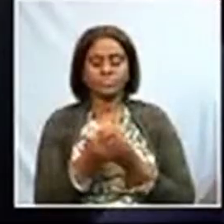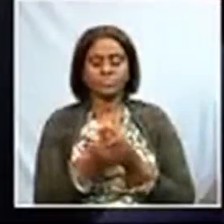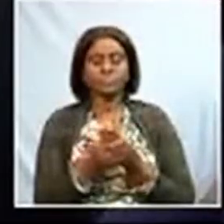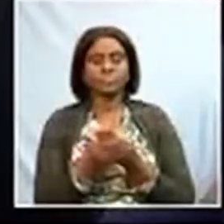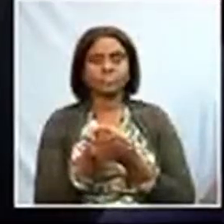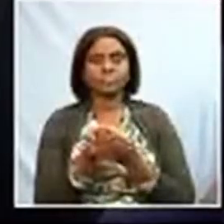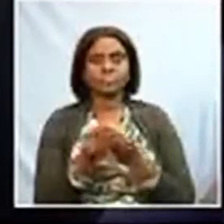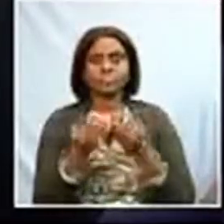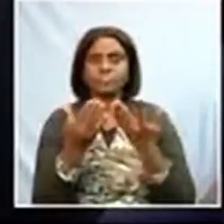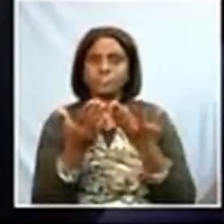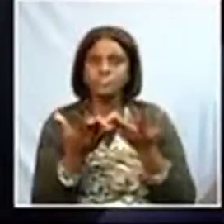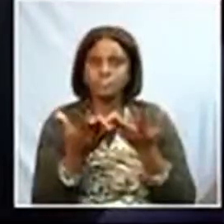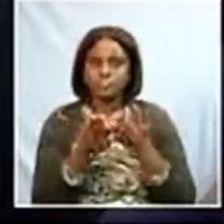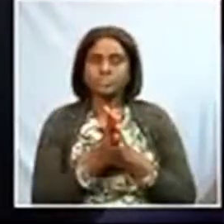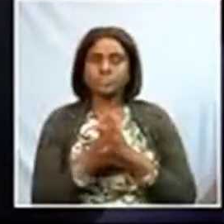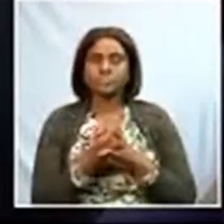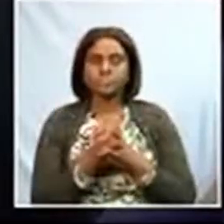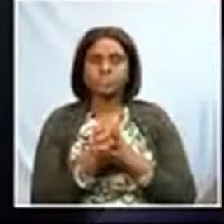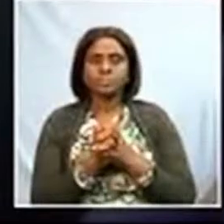The